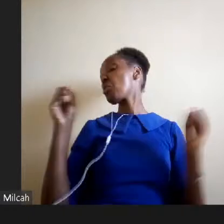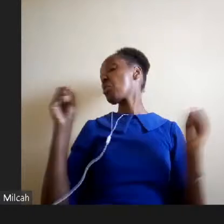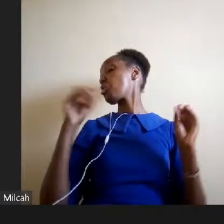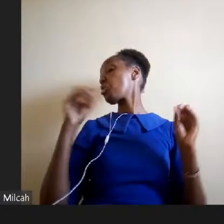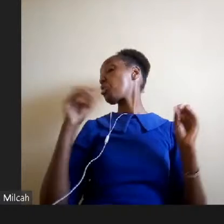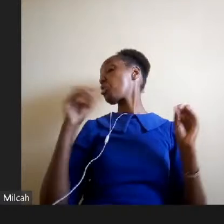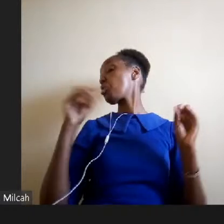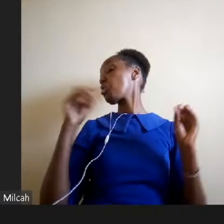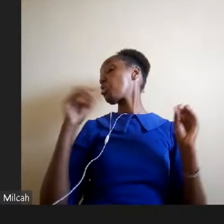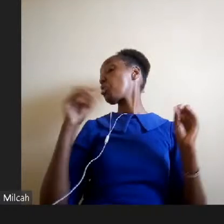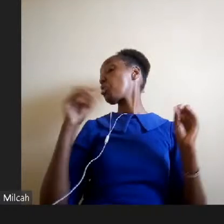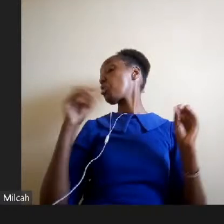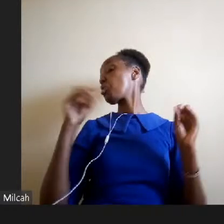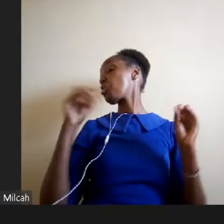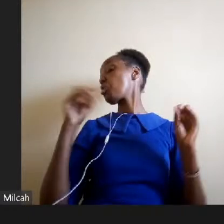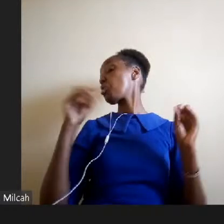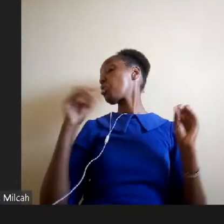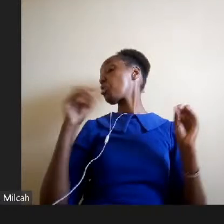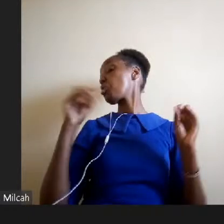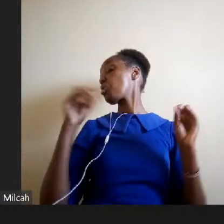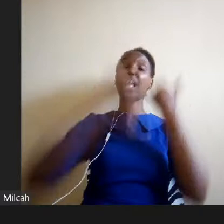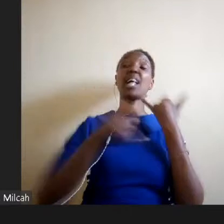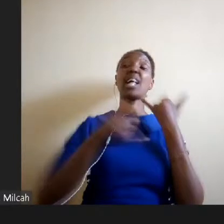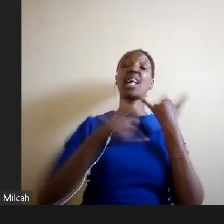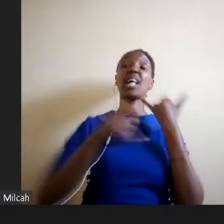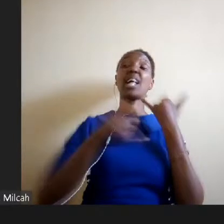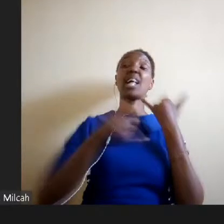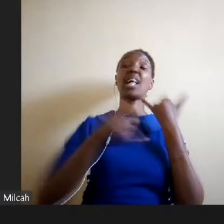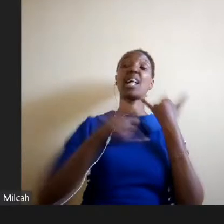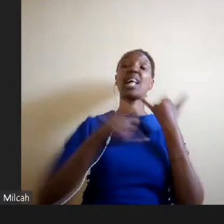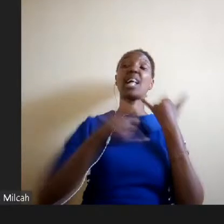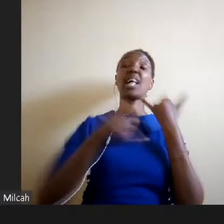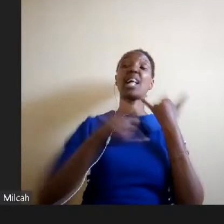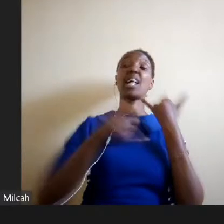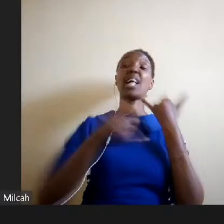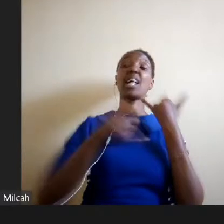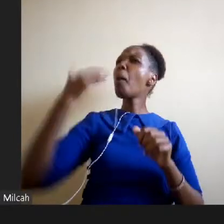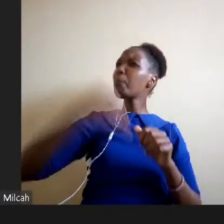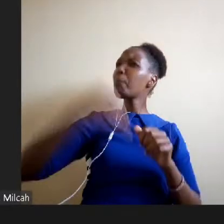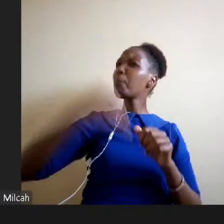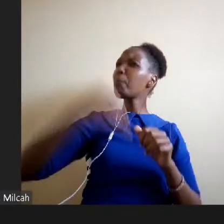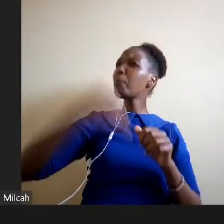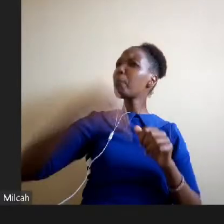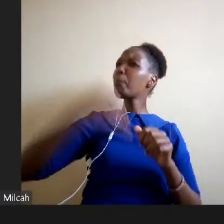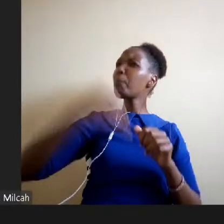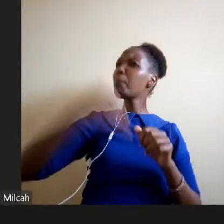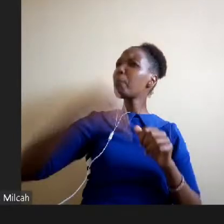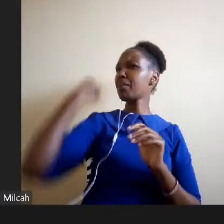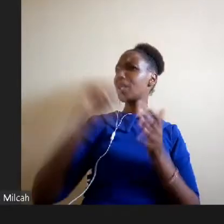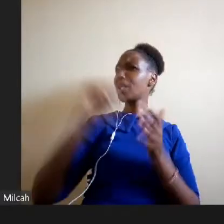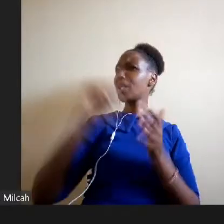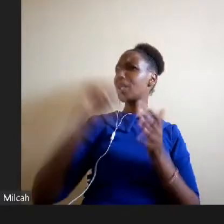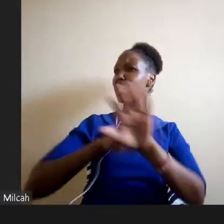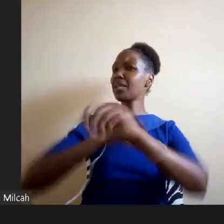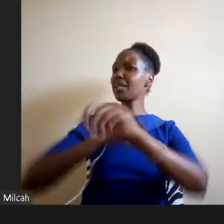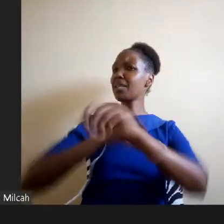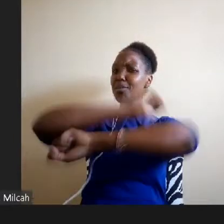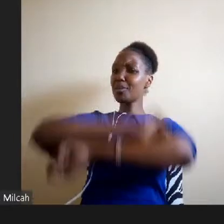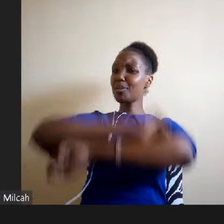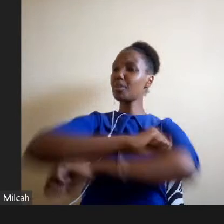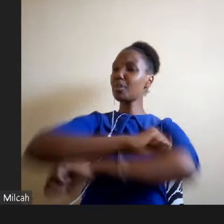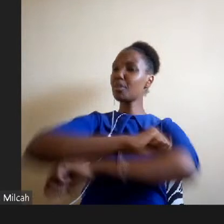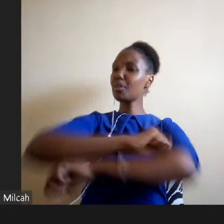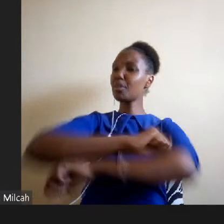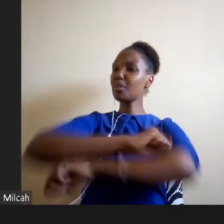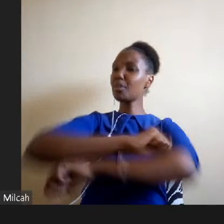and realizing that there are those people who used to really thrive in school and some of them that really used to struggle, we need to also show our children that we are